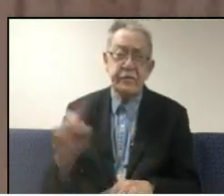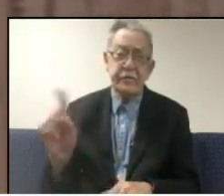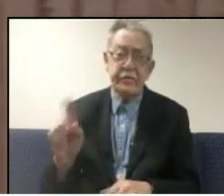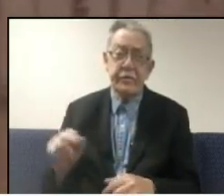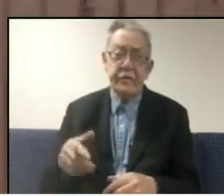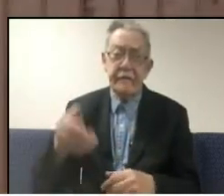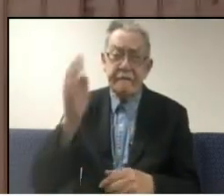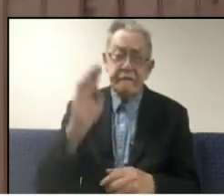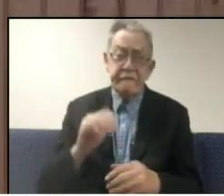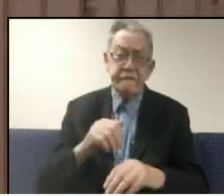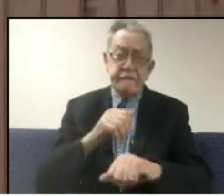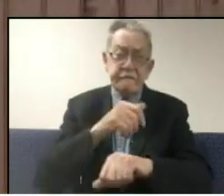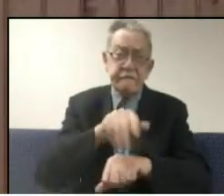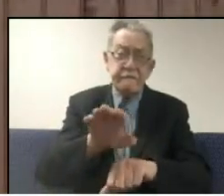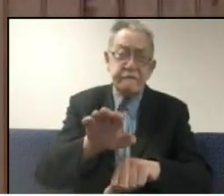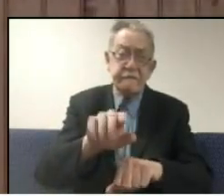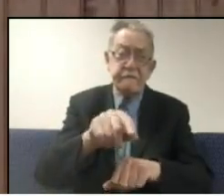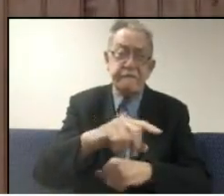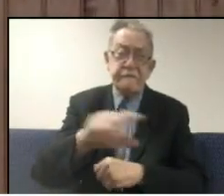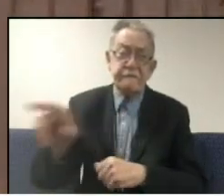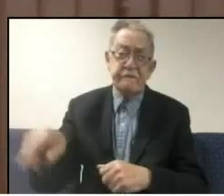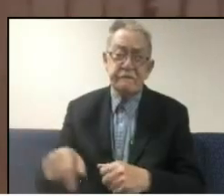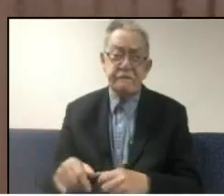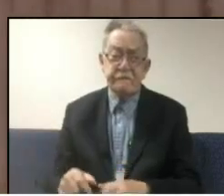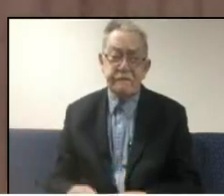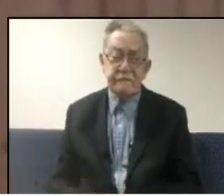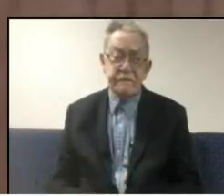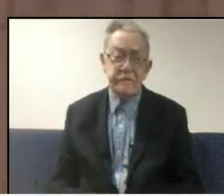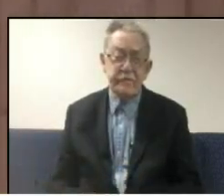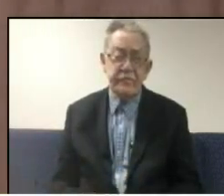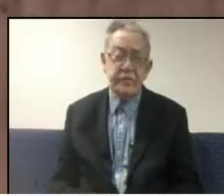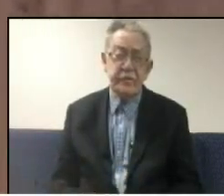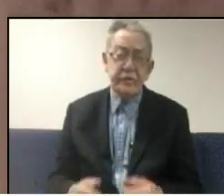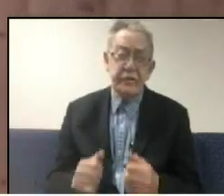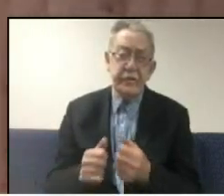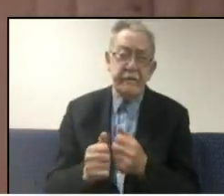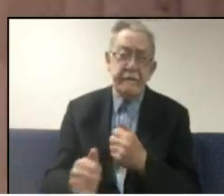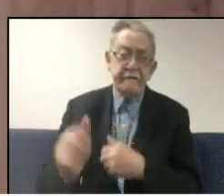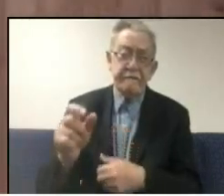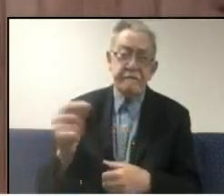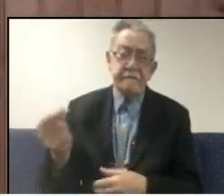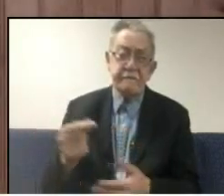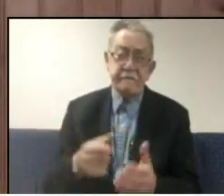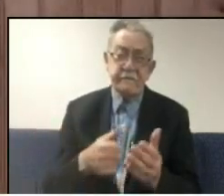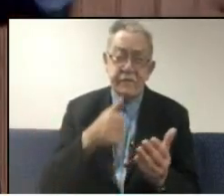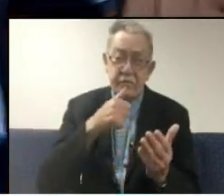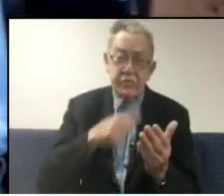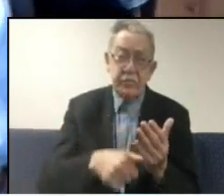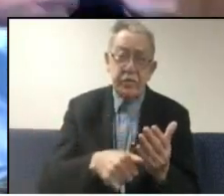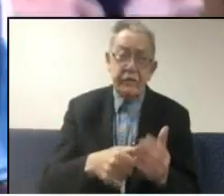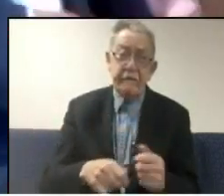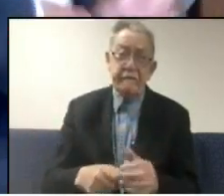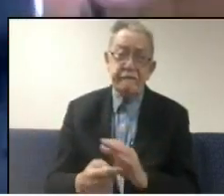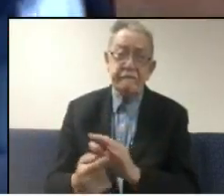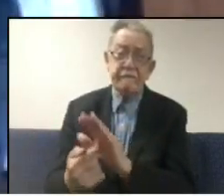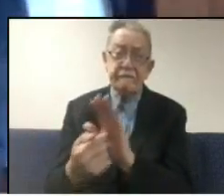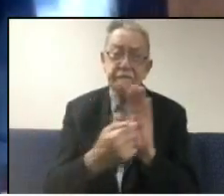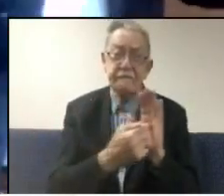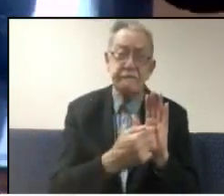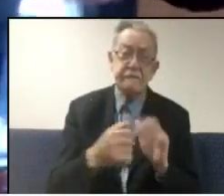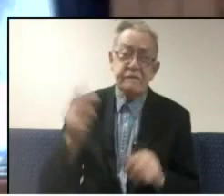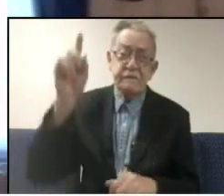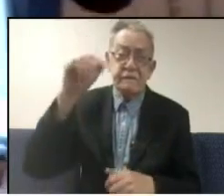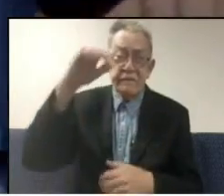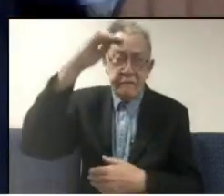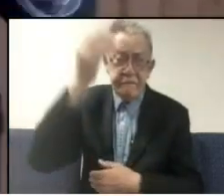But now he's able, after on this side of the Galatian letter, to say that he was pleased to reveal his son in me in